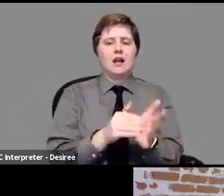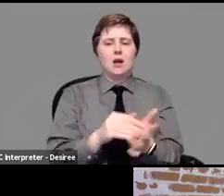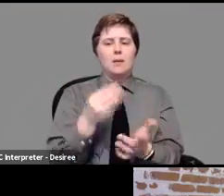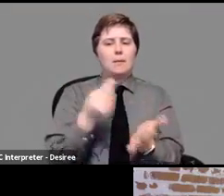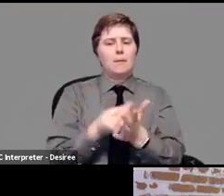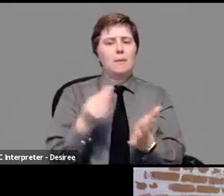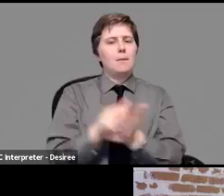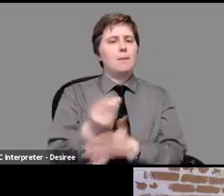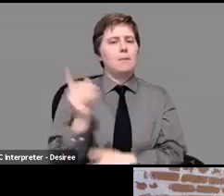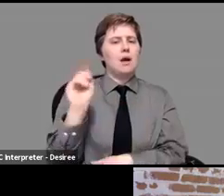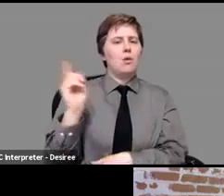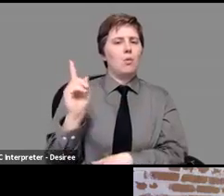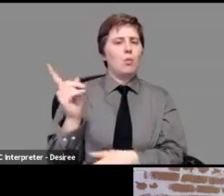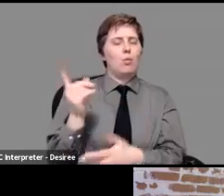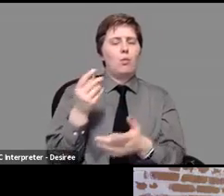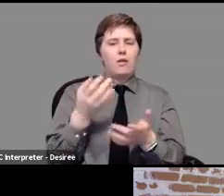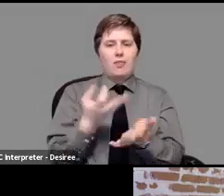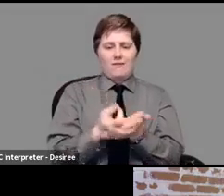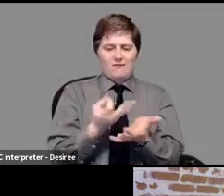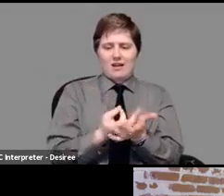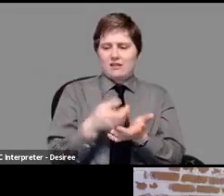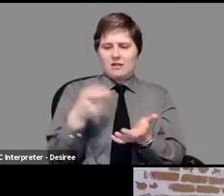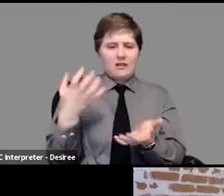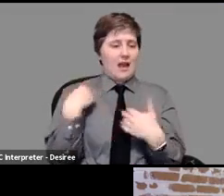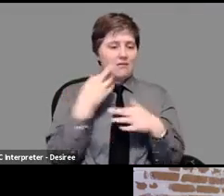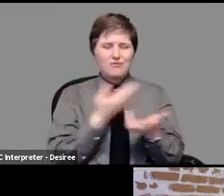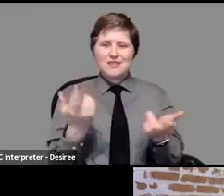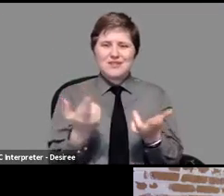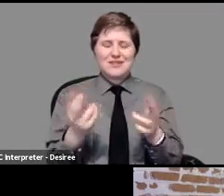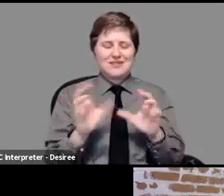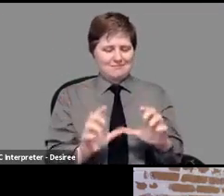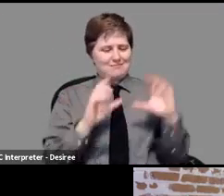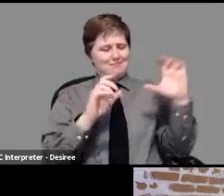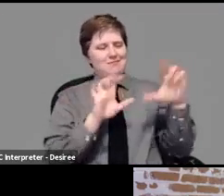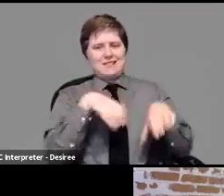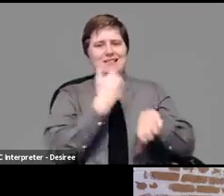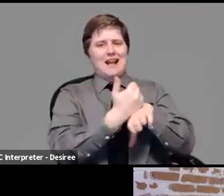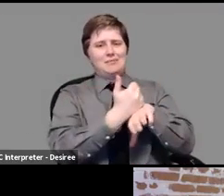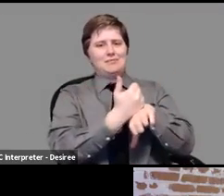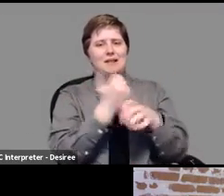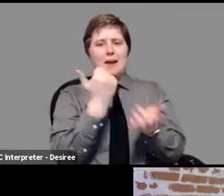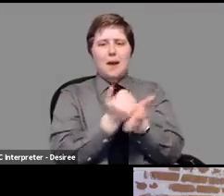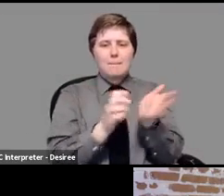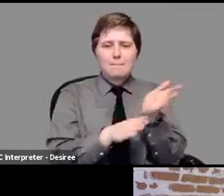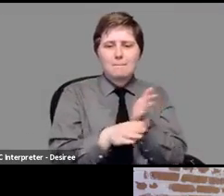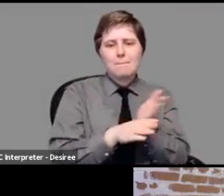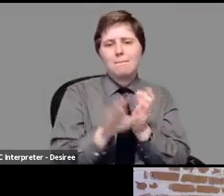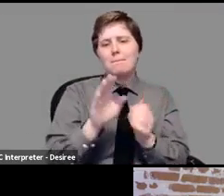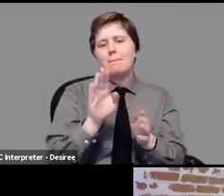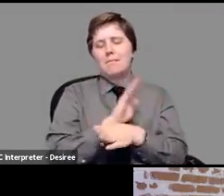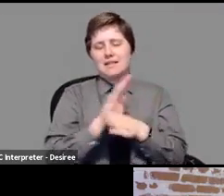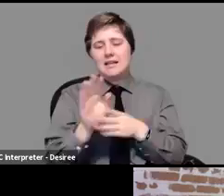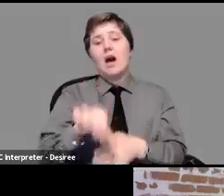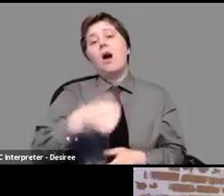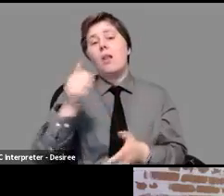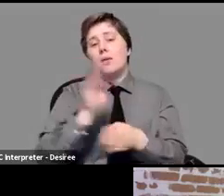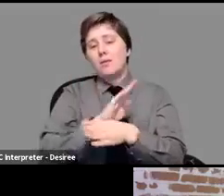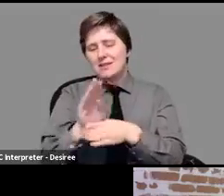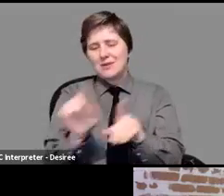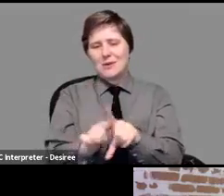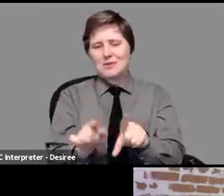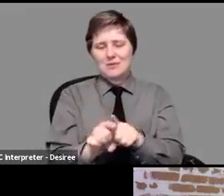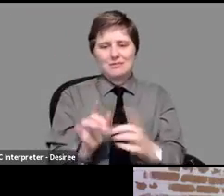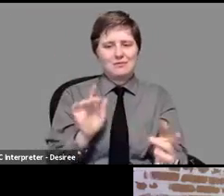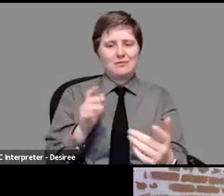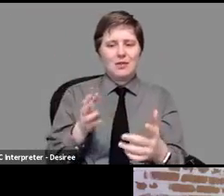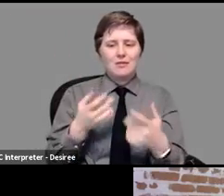and the finances? They are throwing these resources just to help minority businesses and other businesses reach their goals through